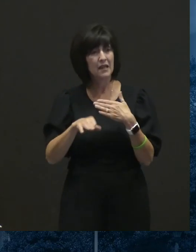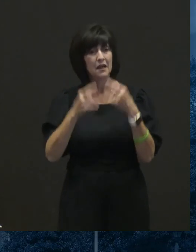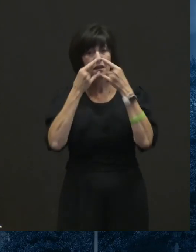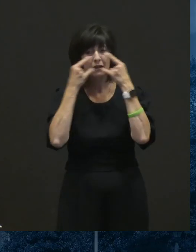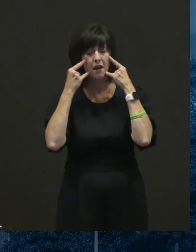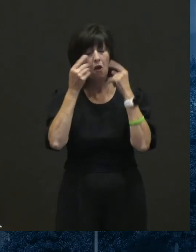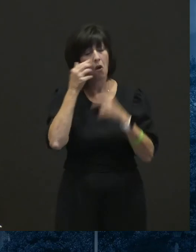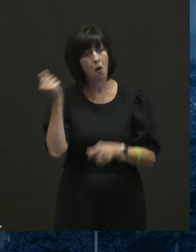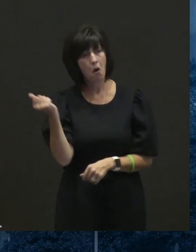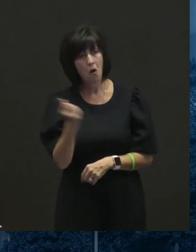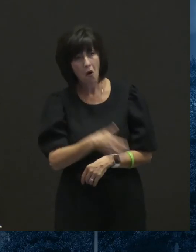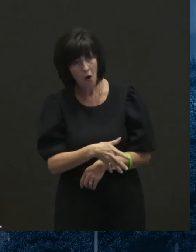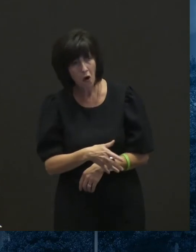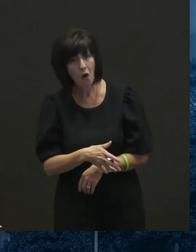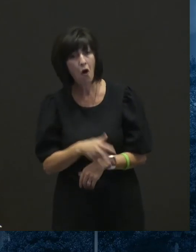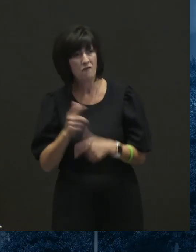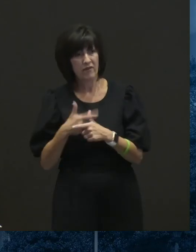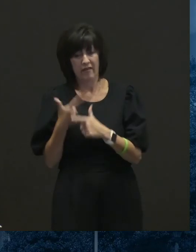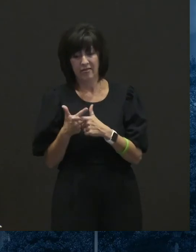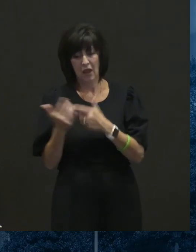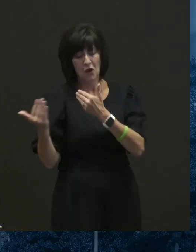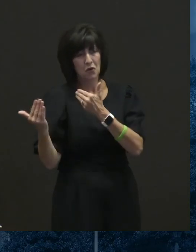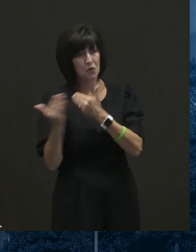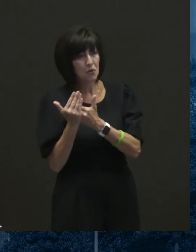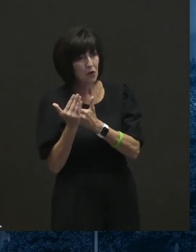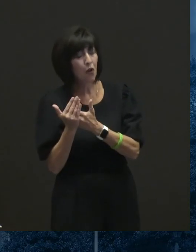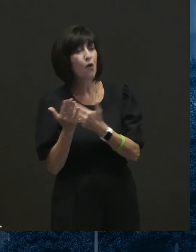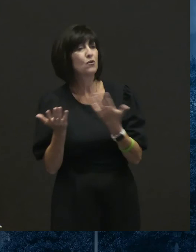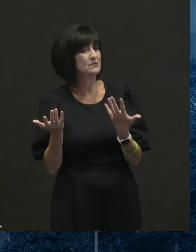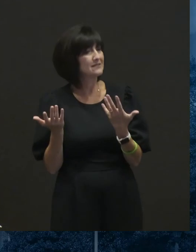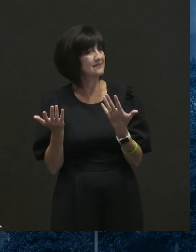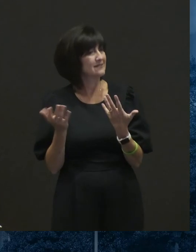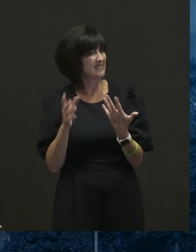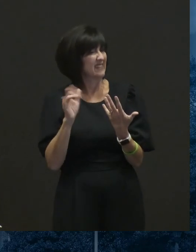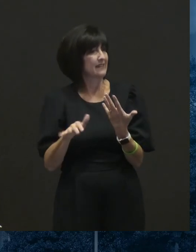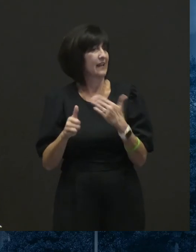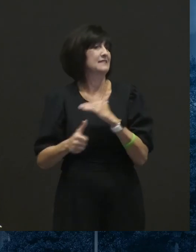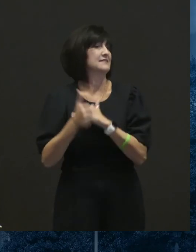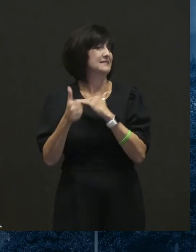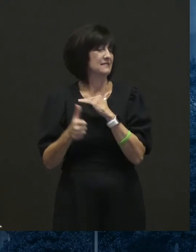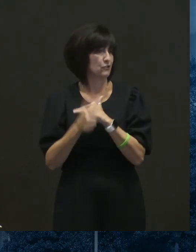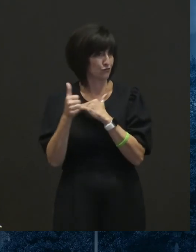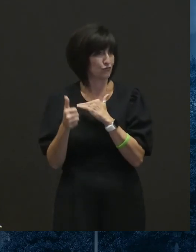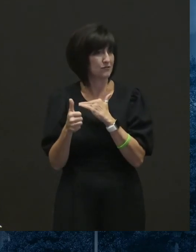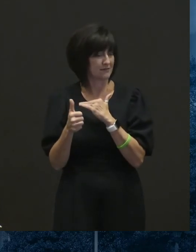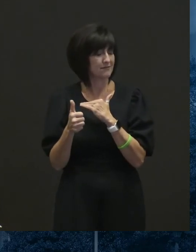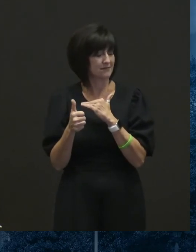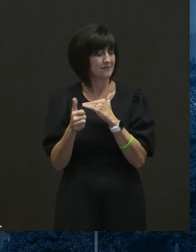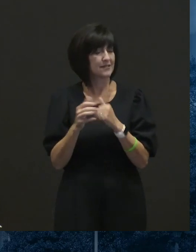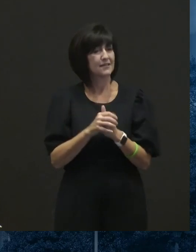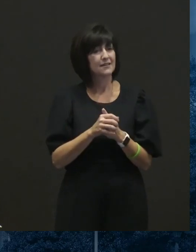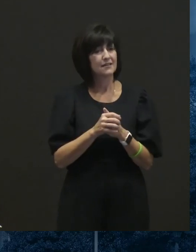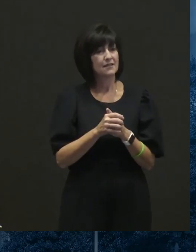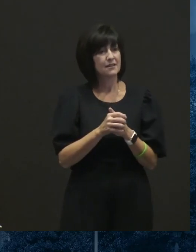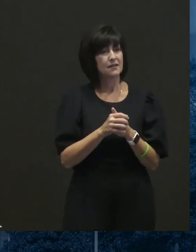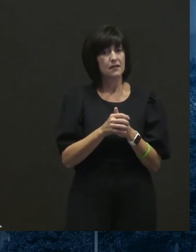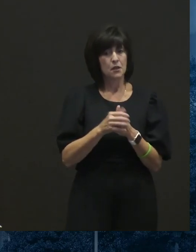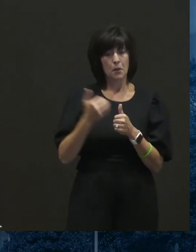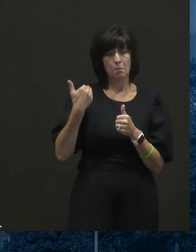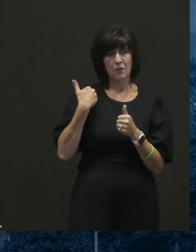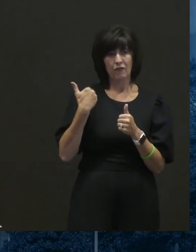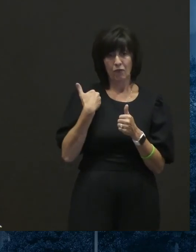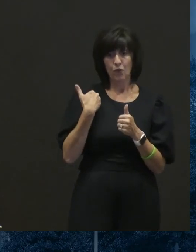6 feet separate from folks. When they're in structured environments, it's a little bit easier to control. One of our questions that we